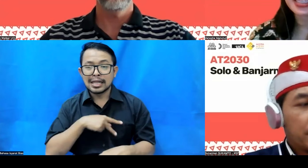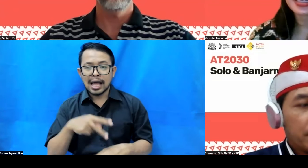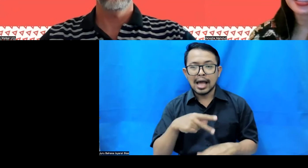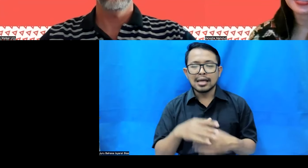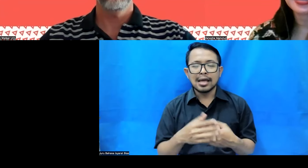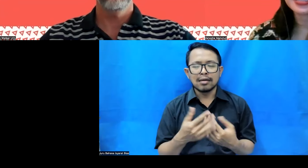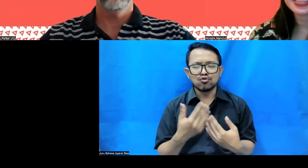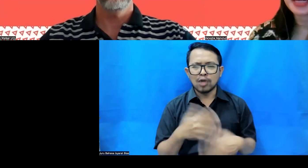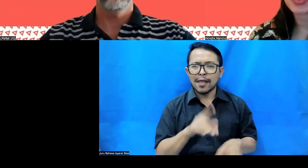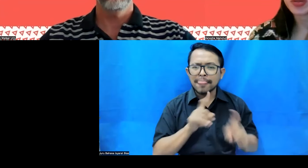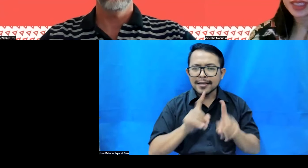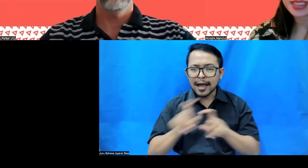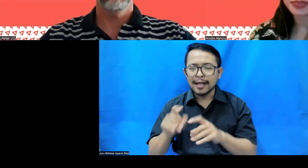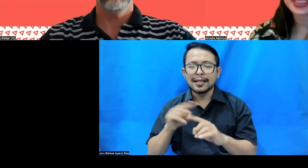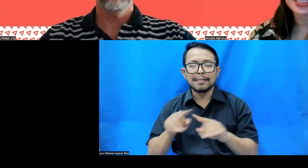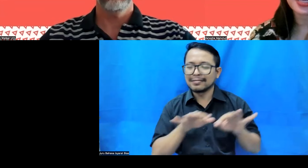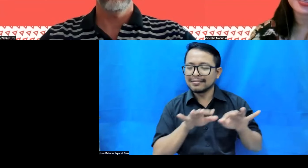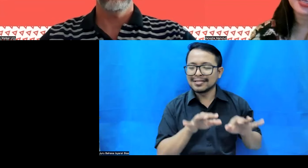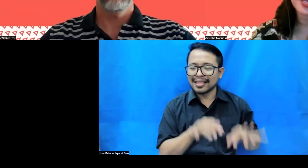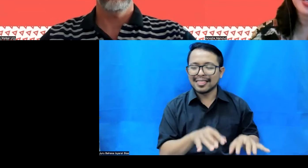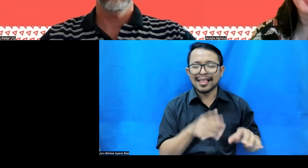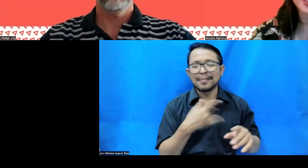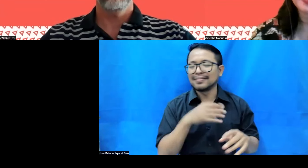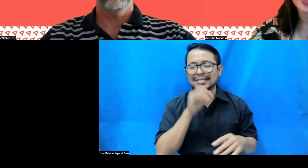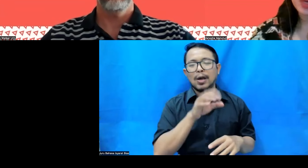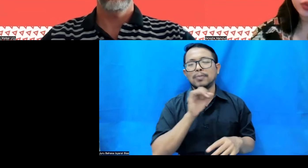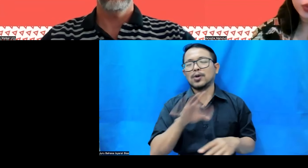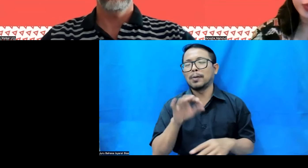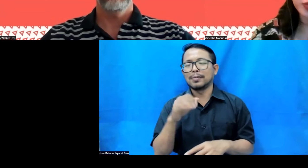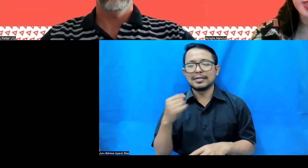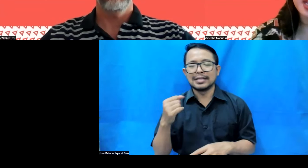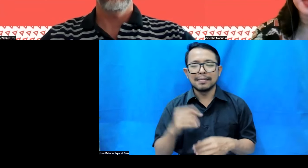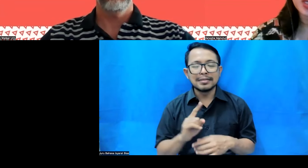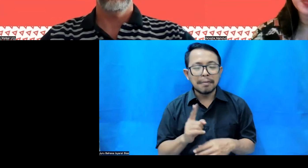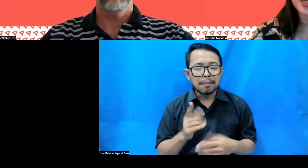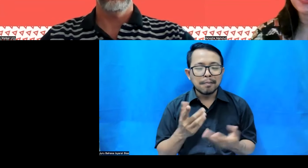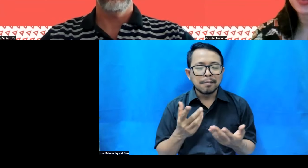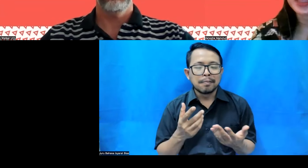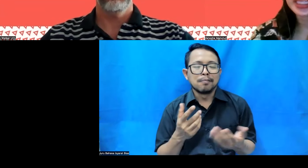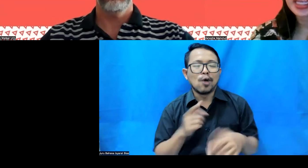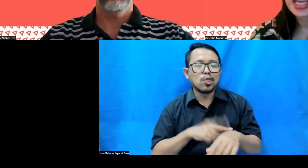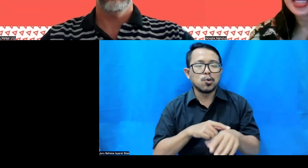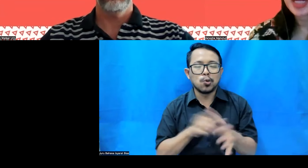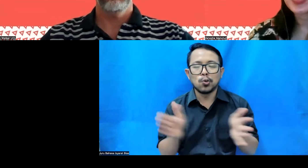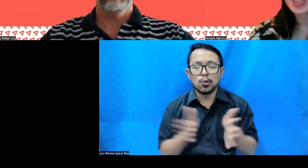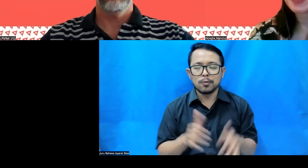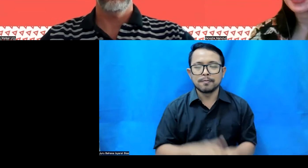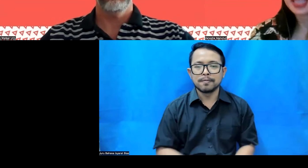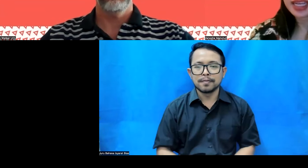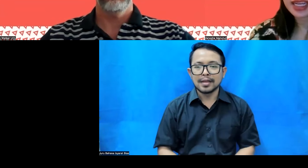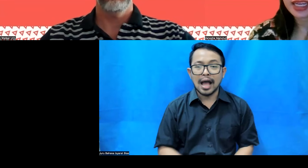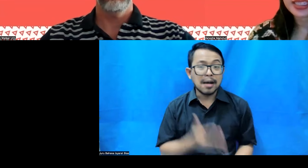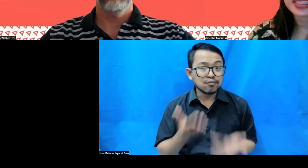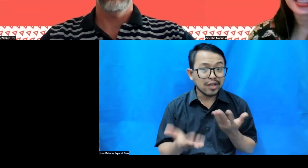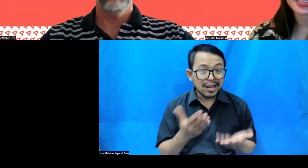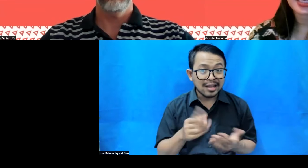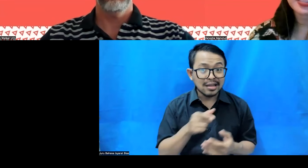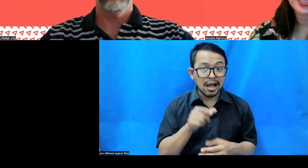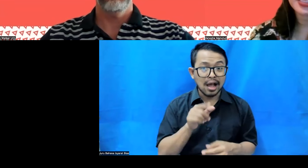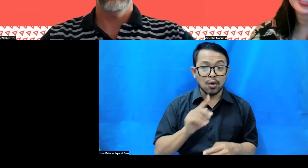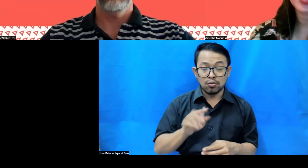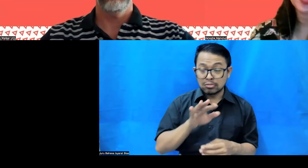And I would also like to mention that for those of you who give your questions in the chat column, due to time constraint,